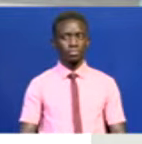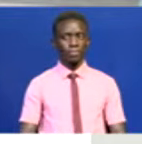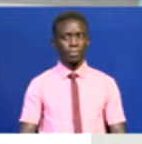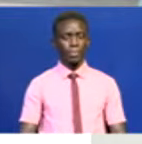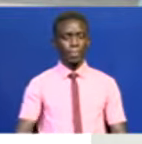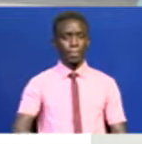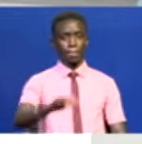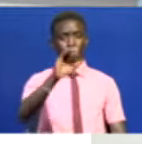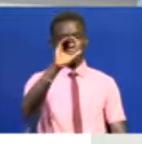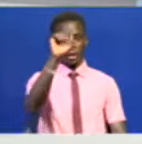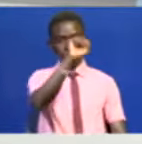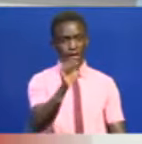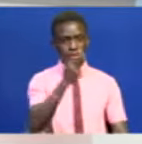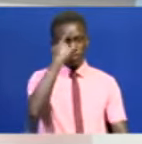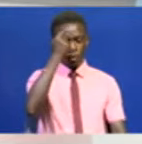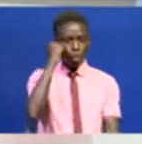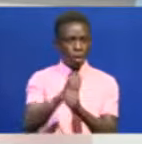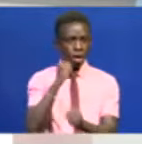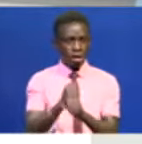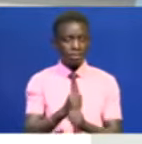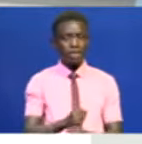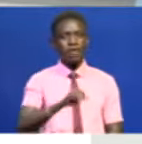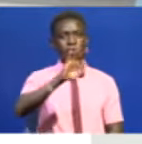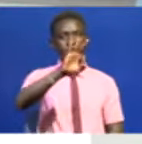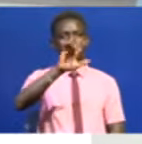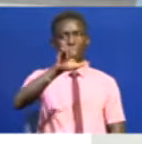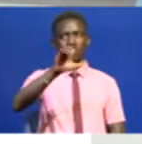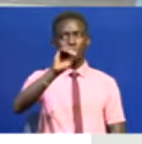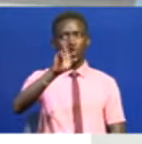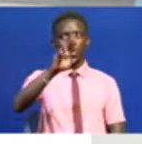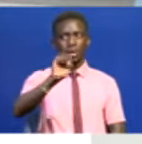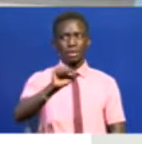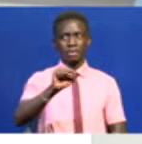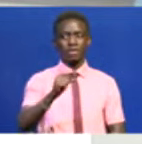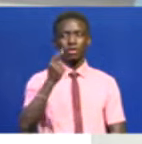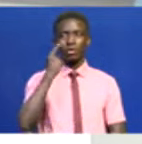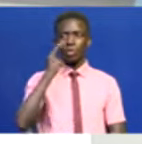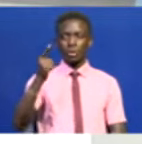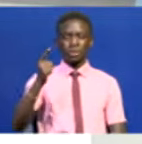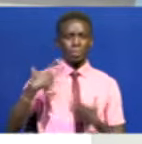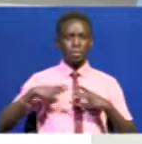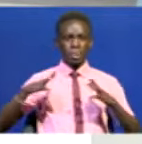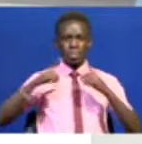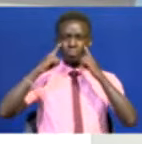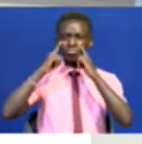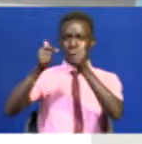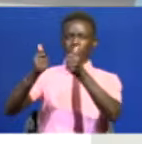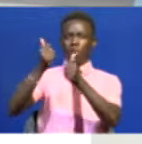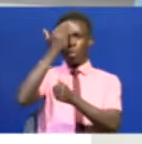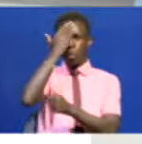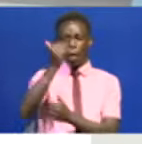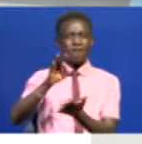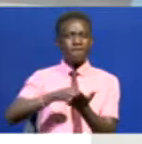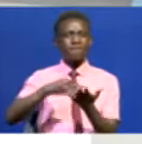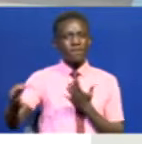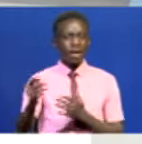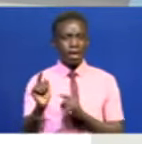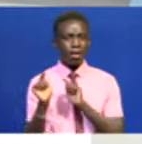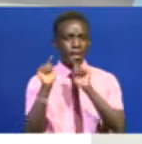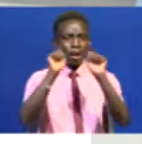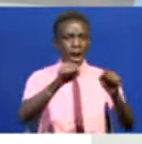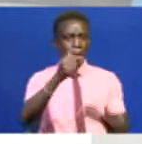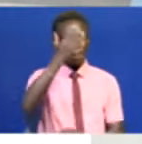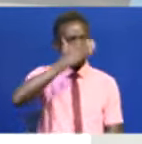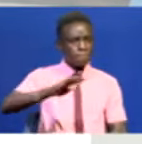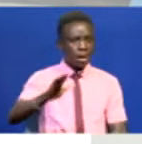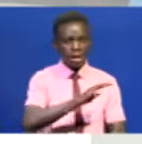Waziri wa Leba Florence Bore amemulikwa kwa kushindwa kufika mbele ya bunge la kitaifa hii leo alasiri ili kuhojiwa.